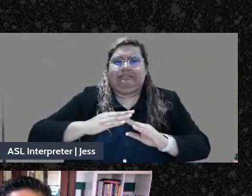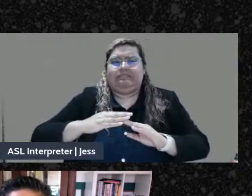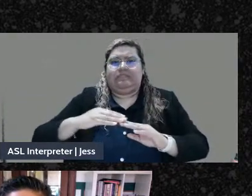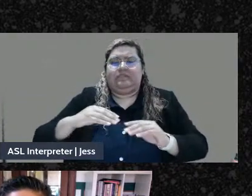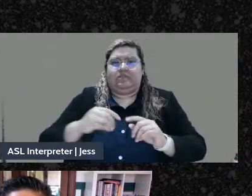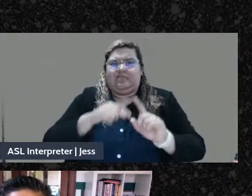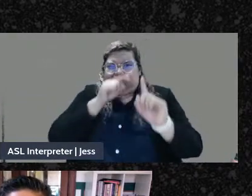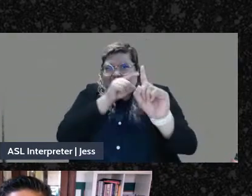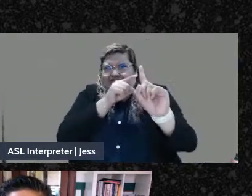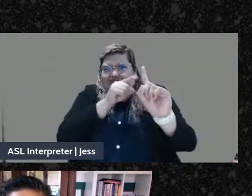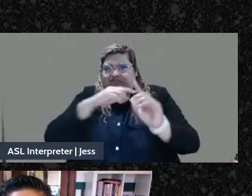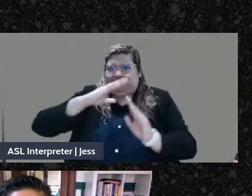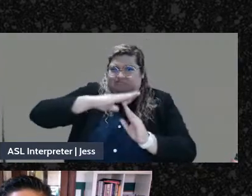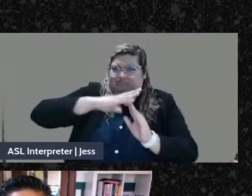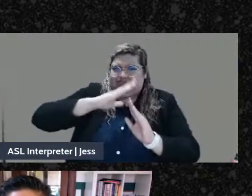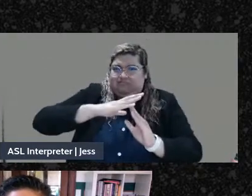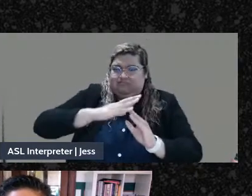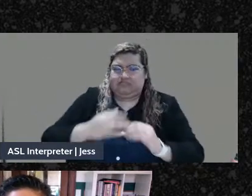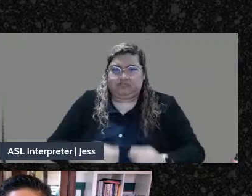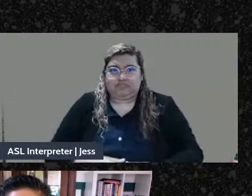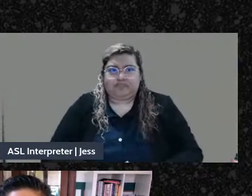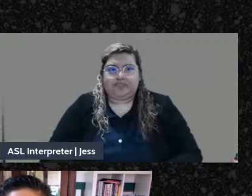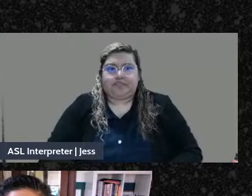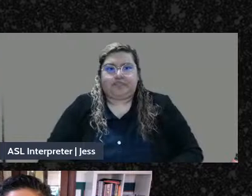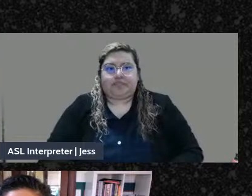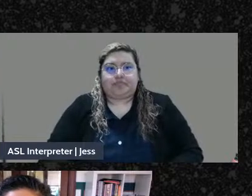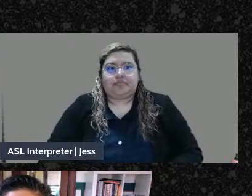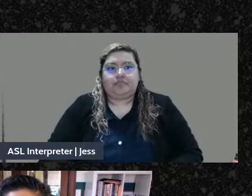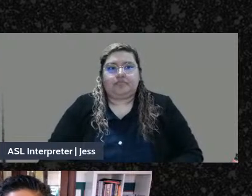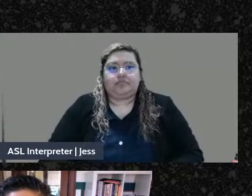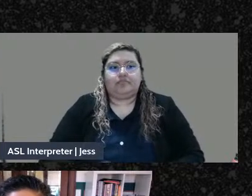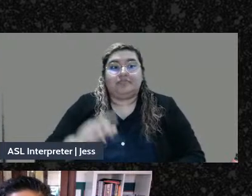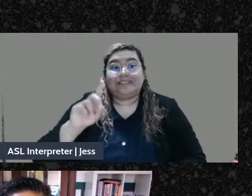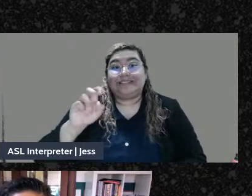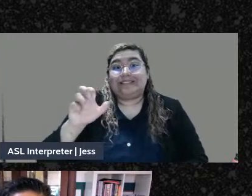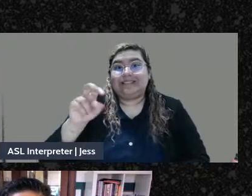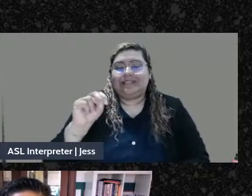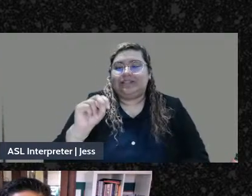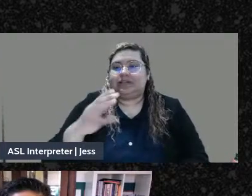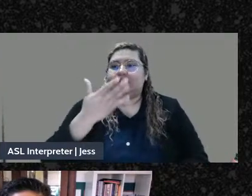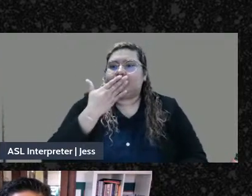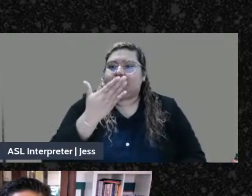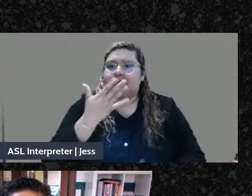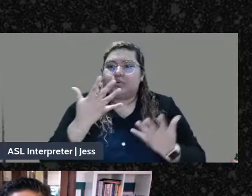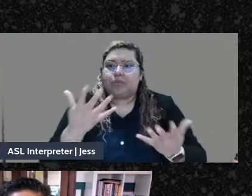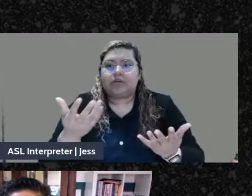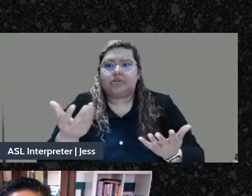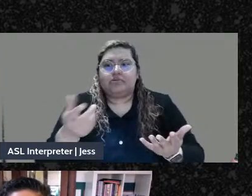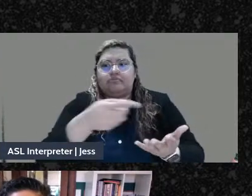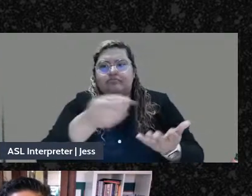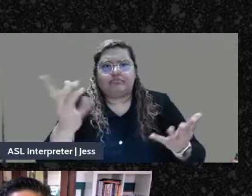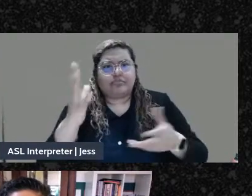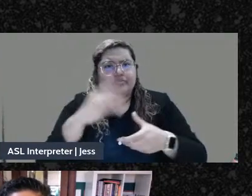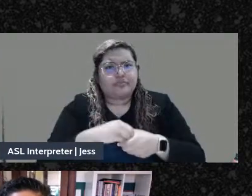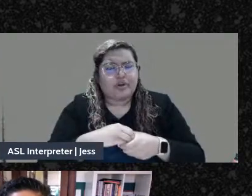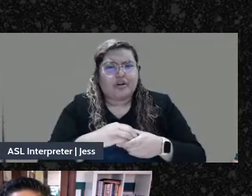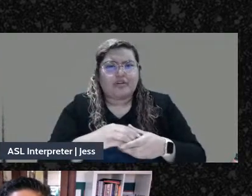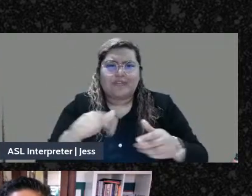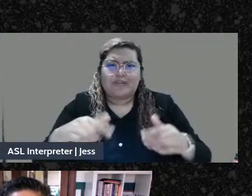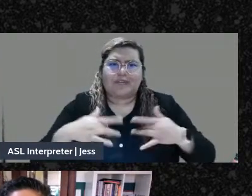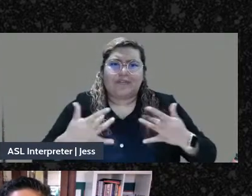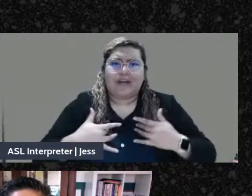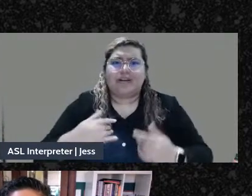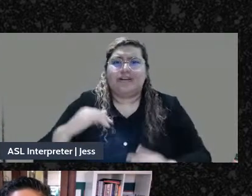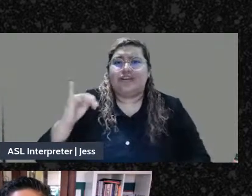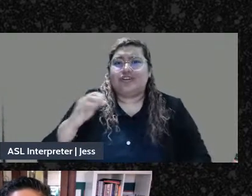test point. Thank you so much. Thank you all of you for taking time to be part of this event. Thanks so much to Jess and